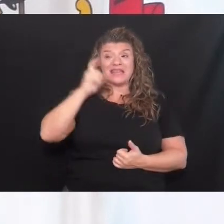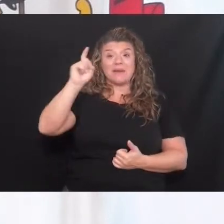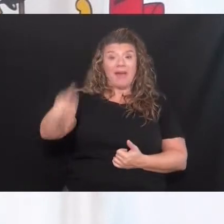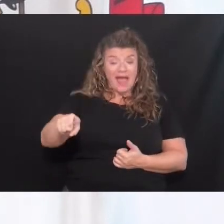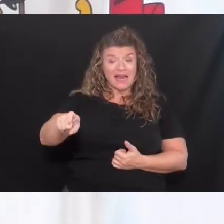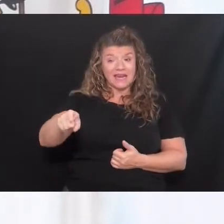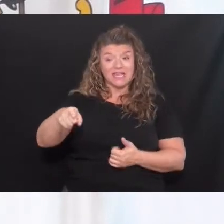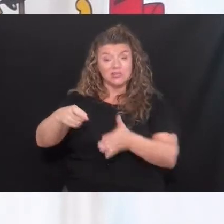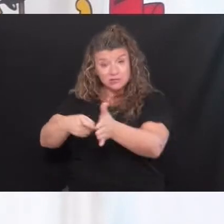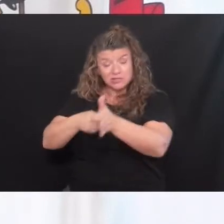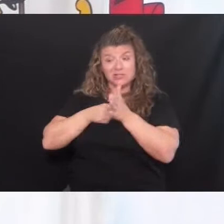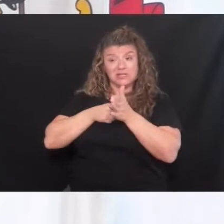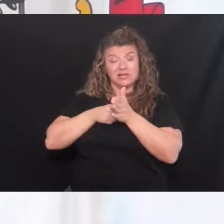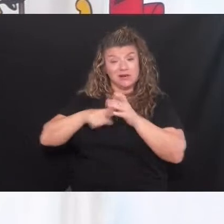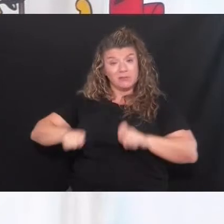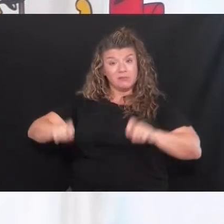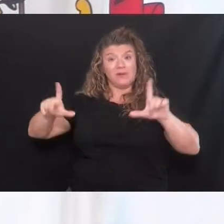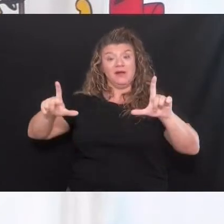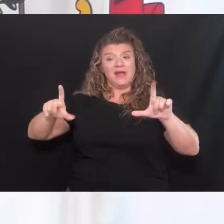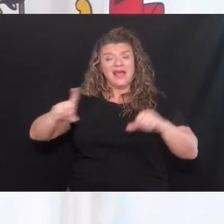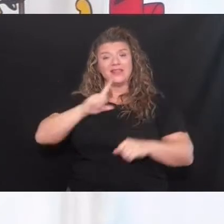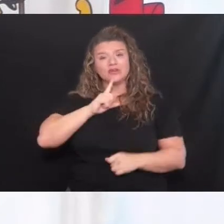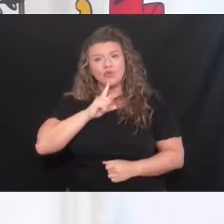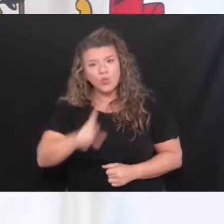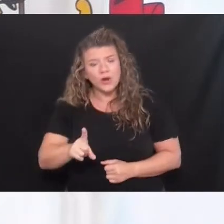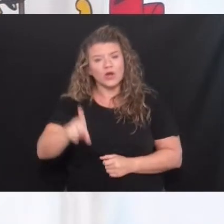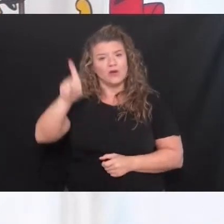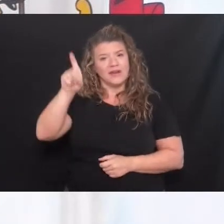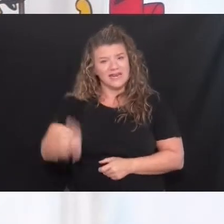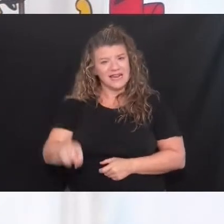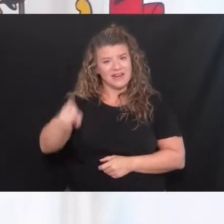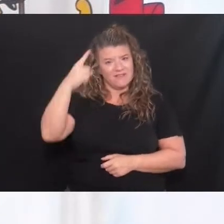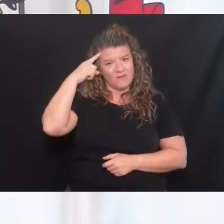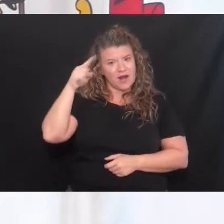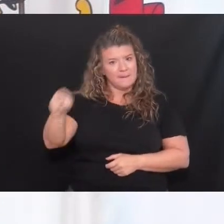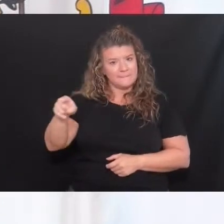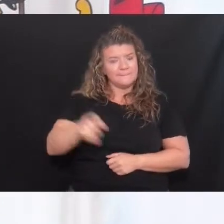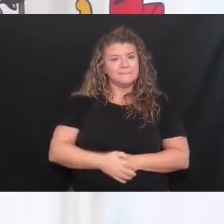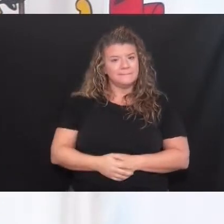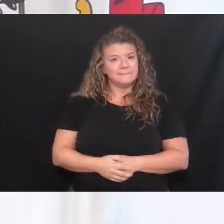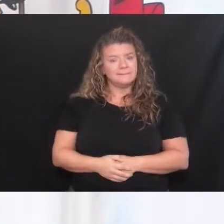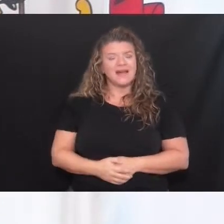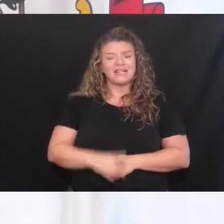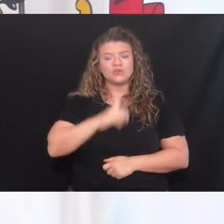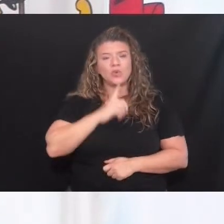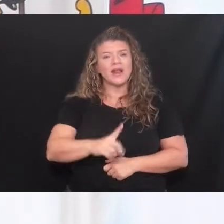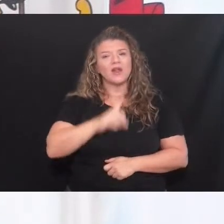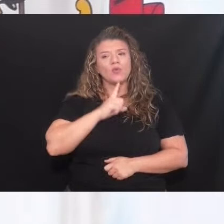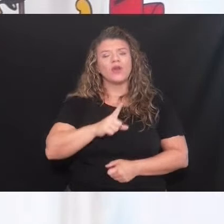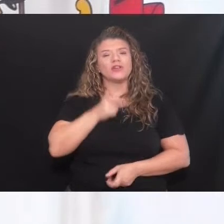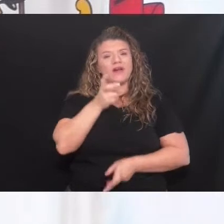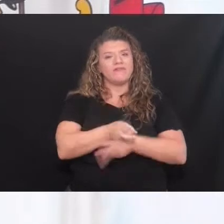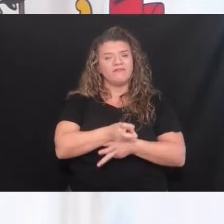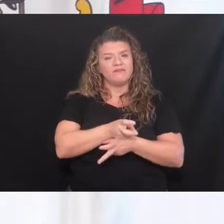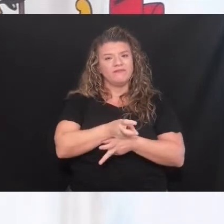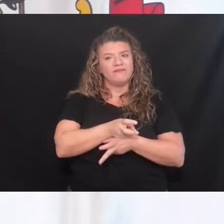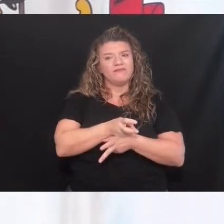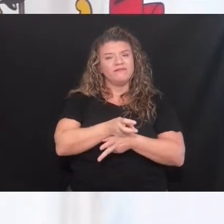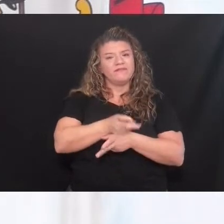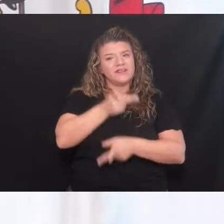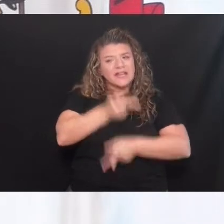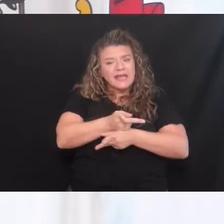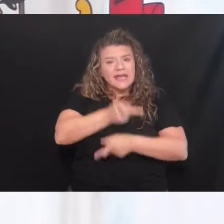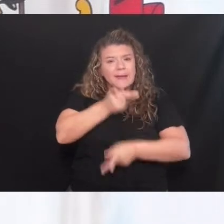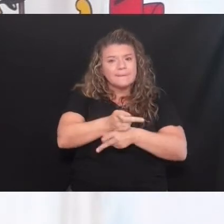out, and there's a real demand for him, it is really, really, really tough to keep up with the